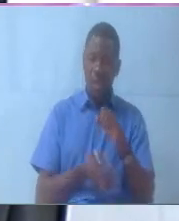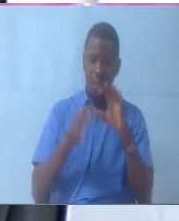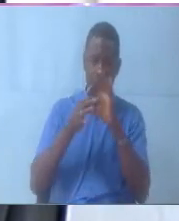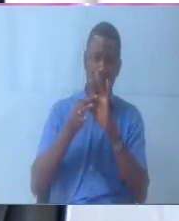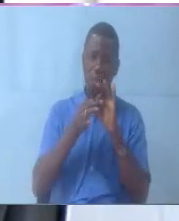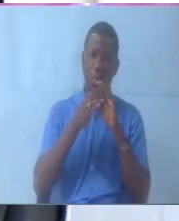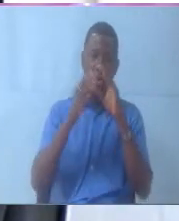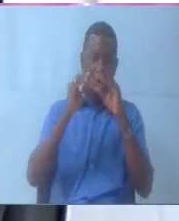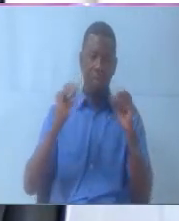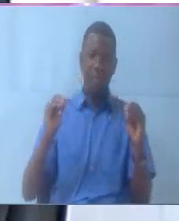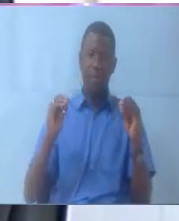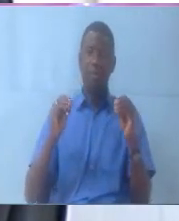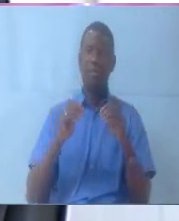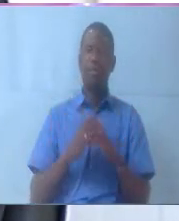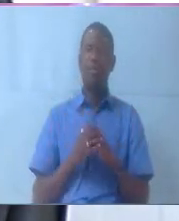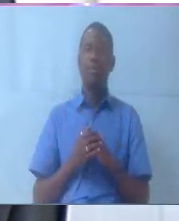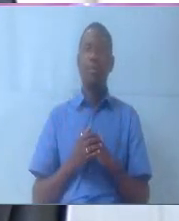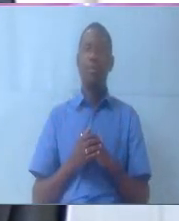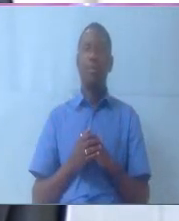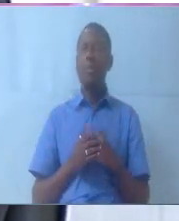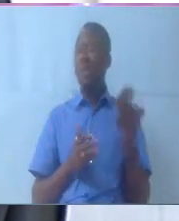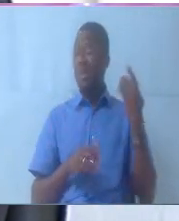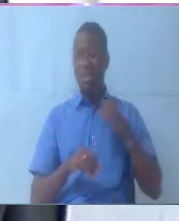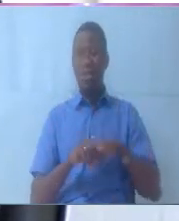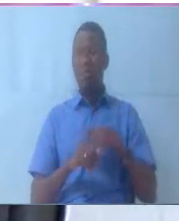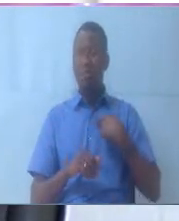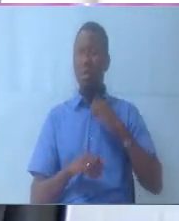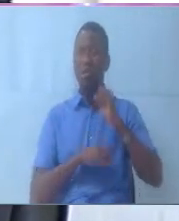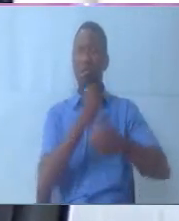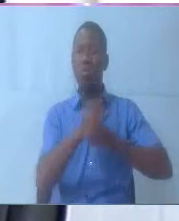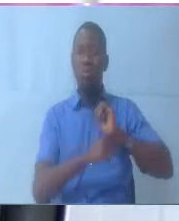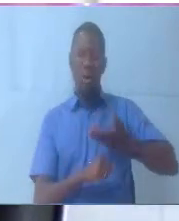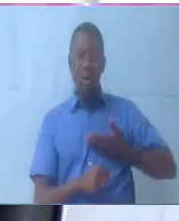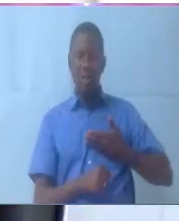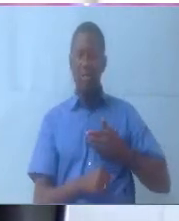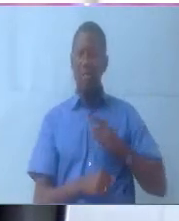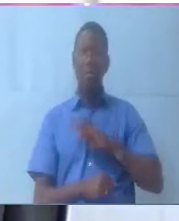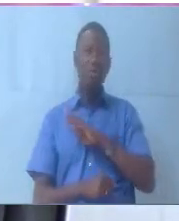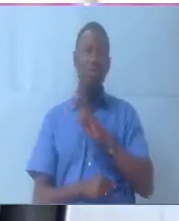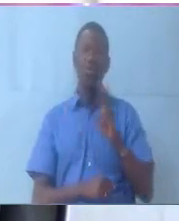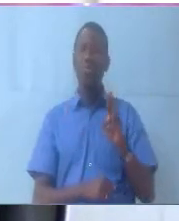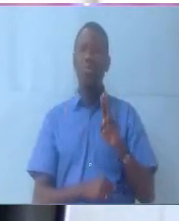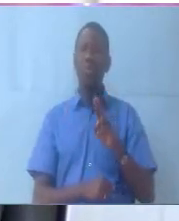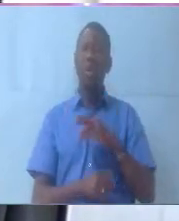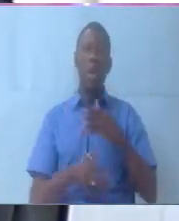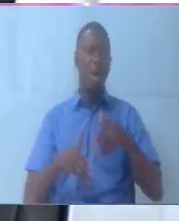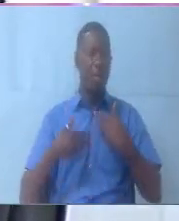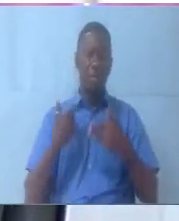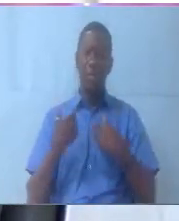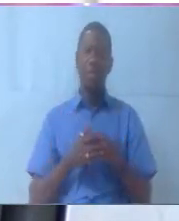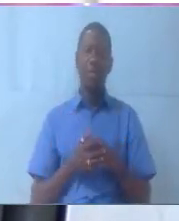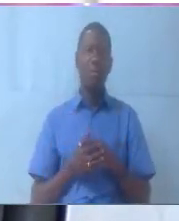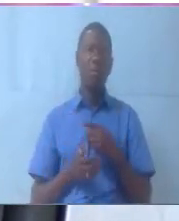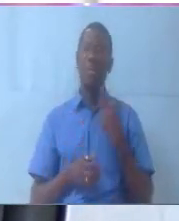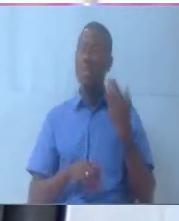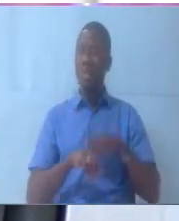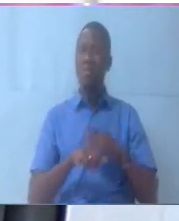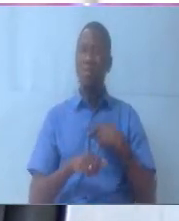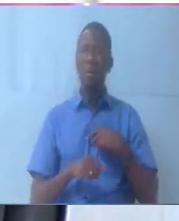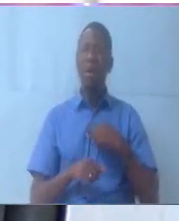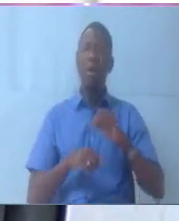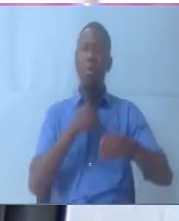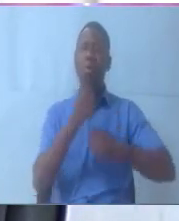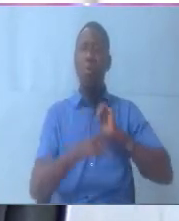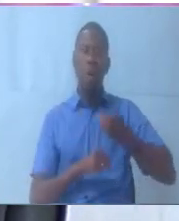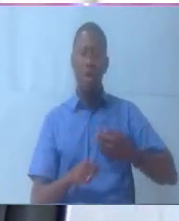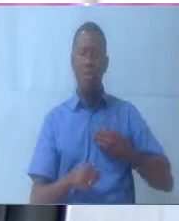madame. And my wife was very unhappy because my wife is not a Gambian, is an English national. Namuso niyo kuyata kuola